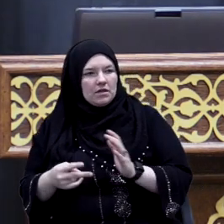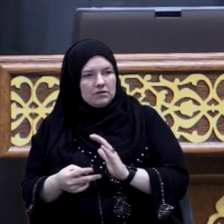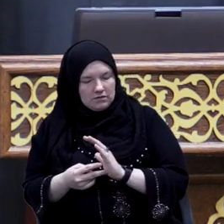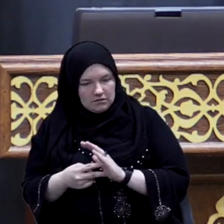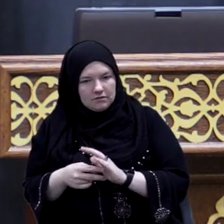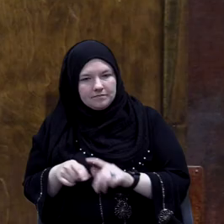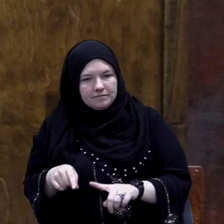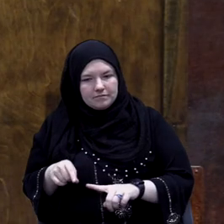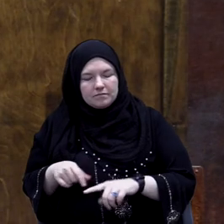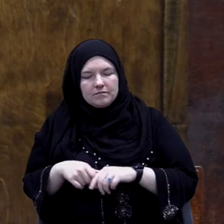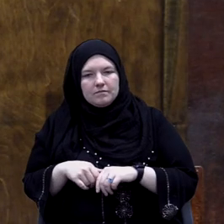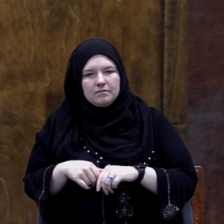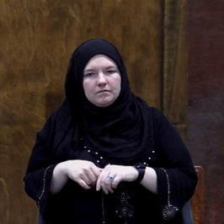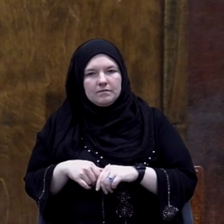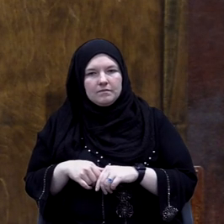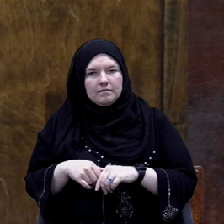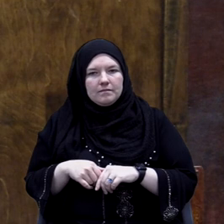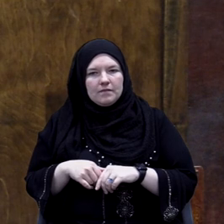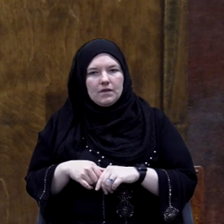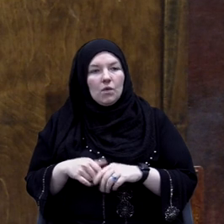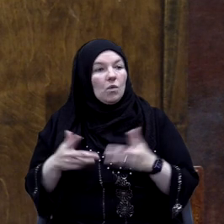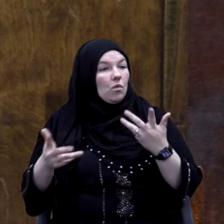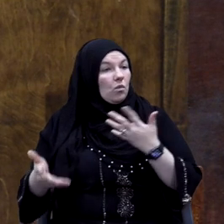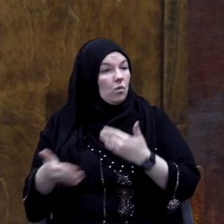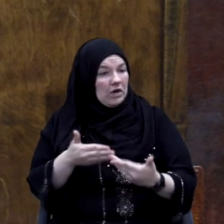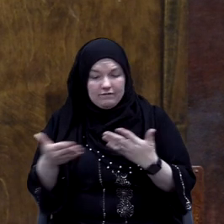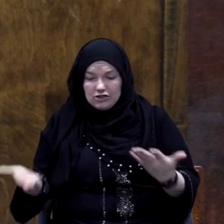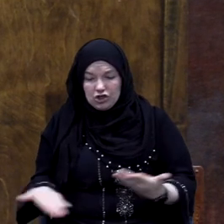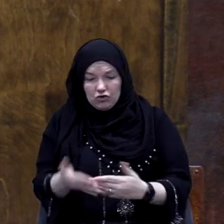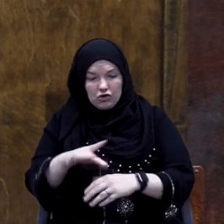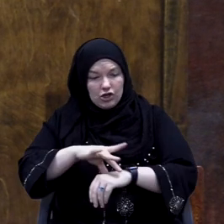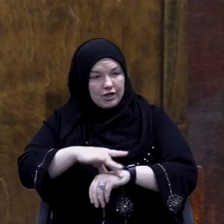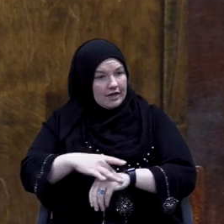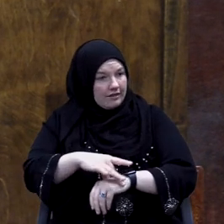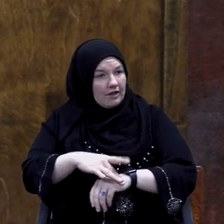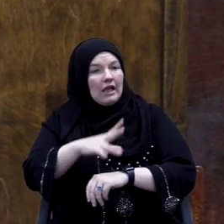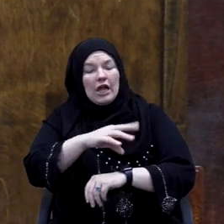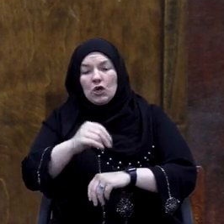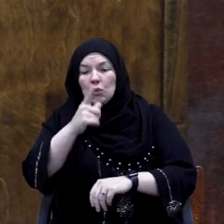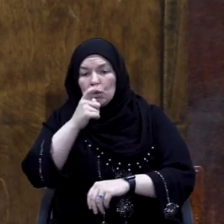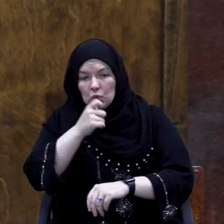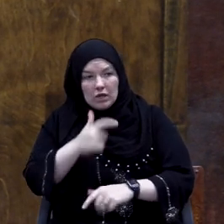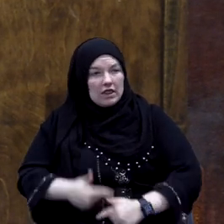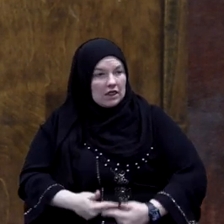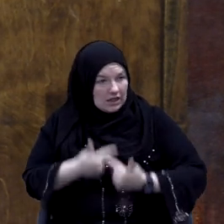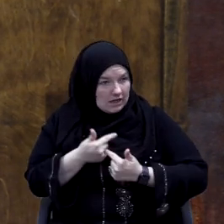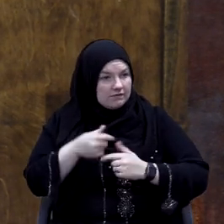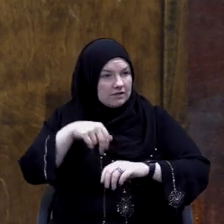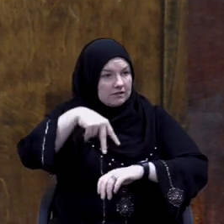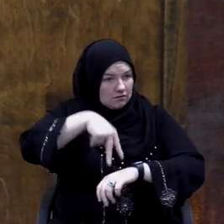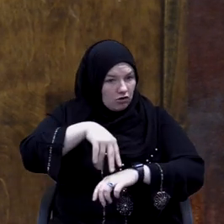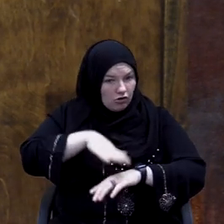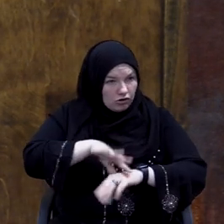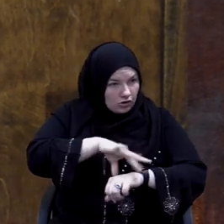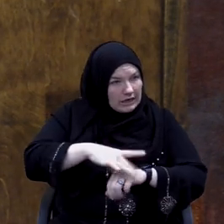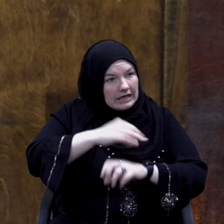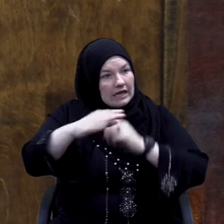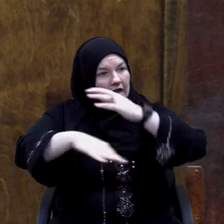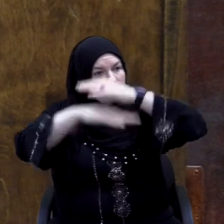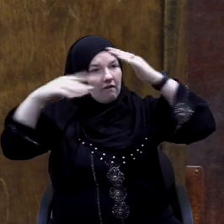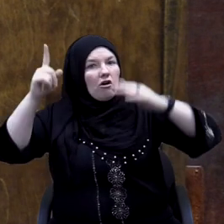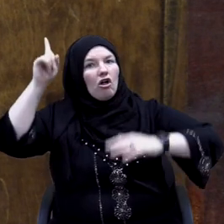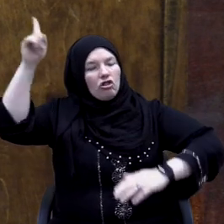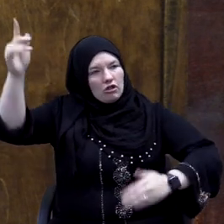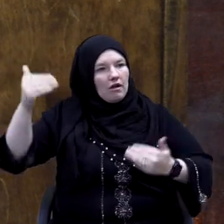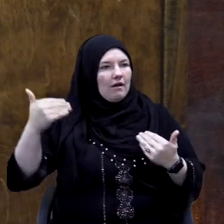whatever is on earth and whoever is on earth or heaven, Allah has